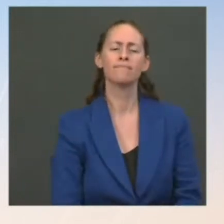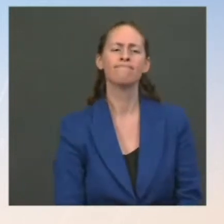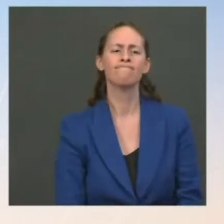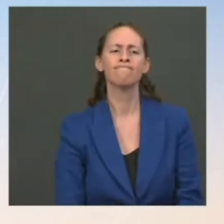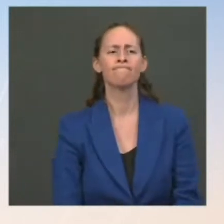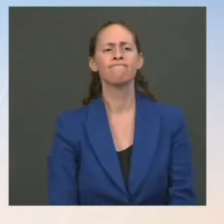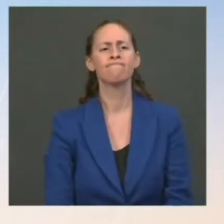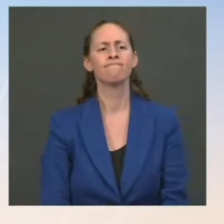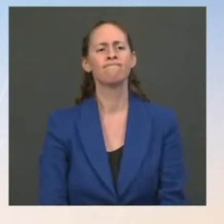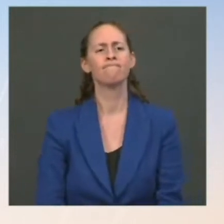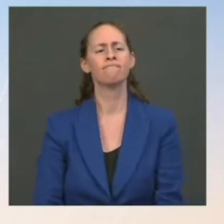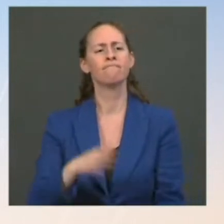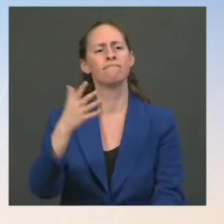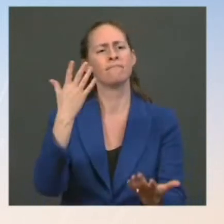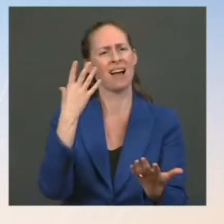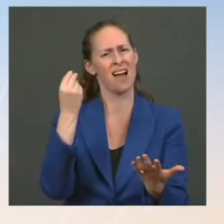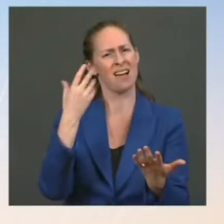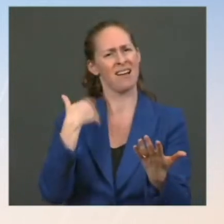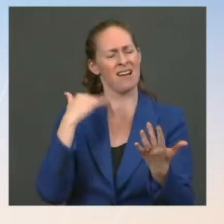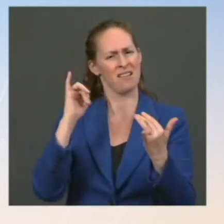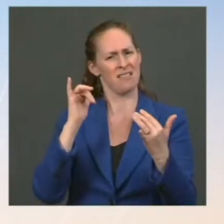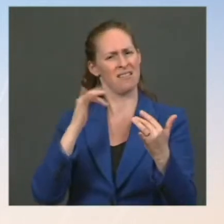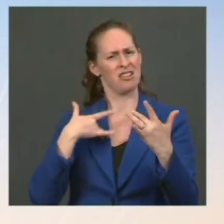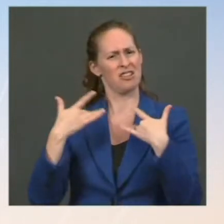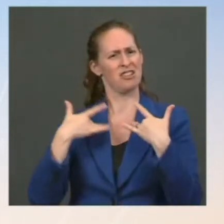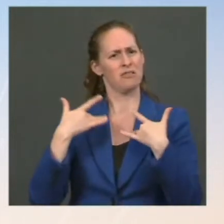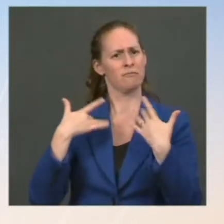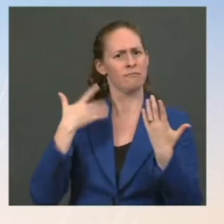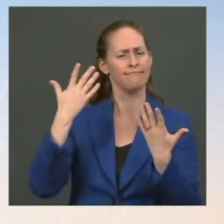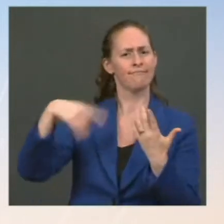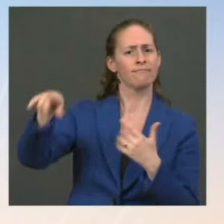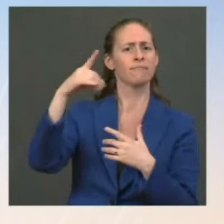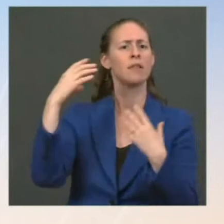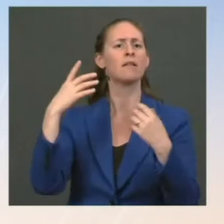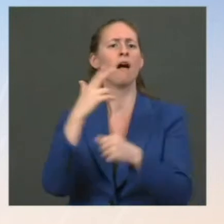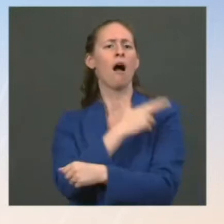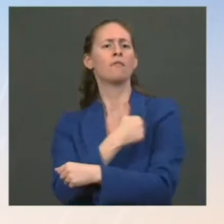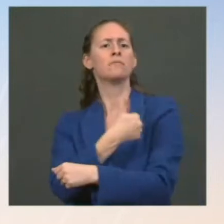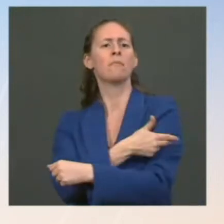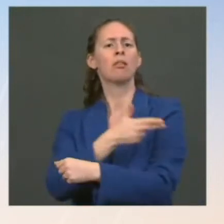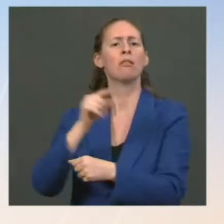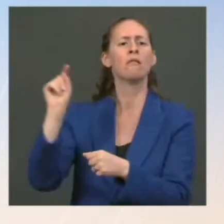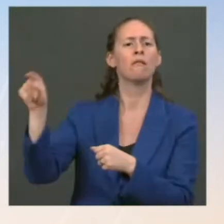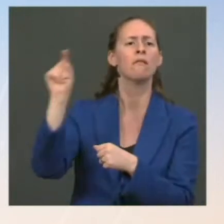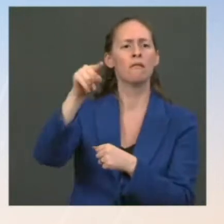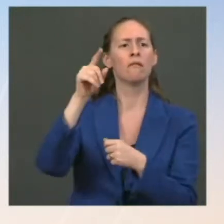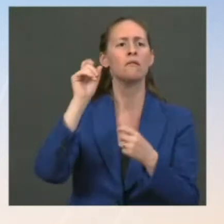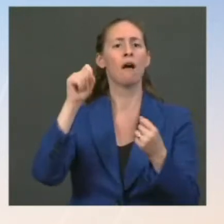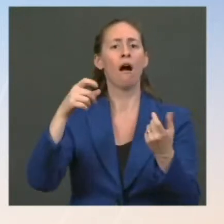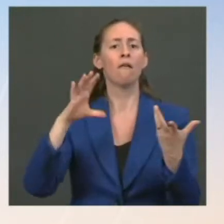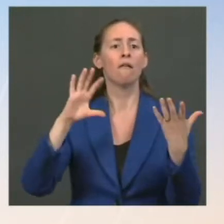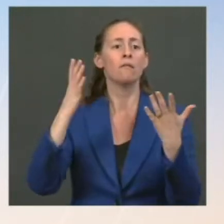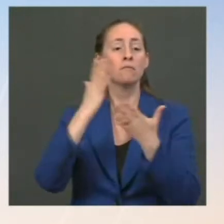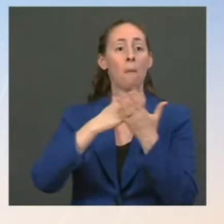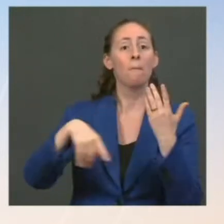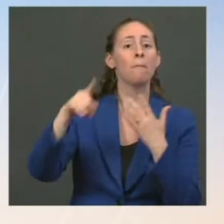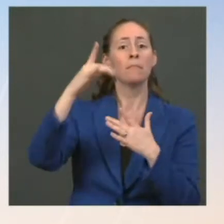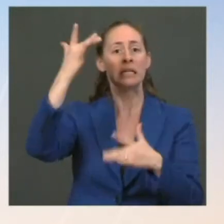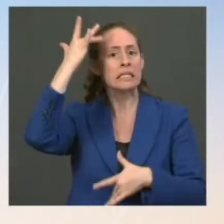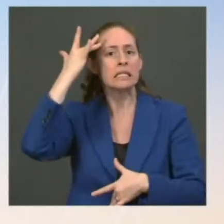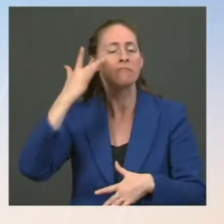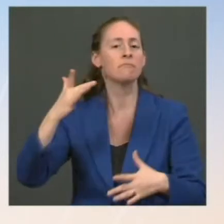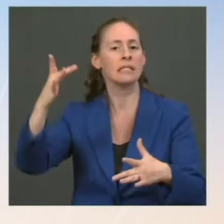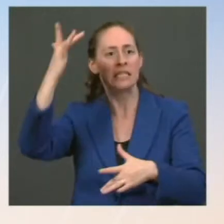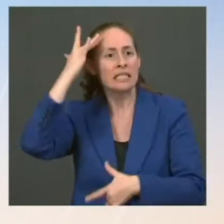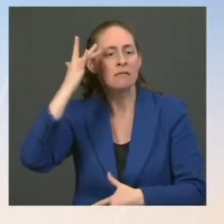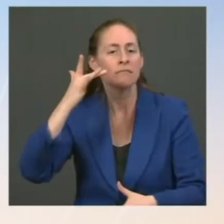concern, but one for hospital associations for disruptions of workers, right? People were having to take off sick time, and even worse, of